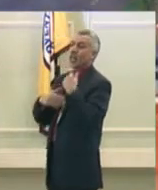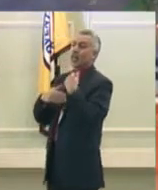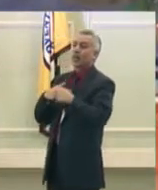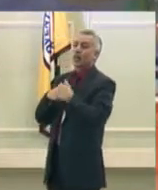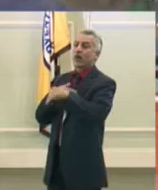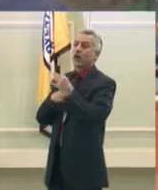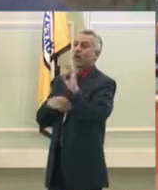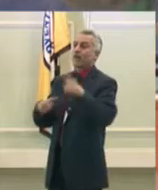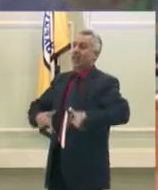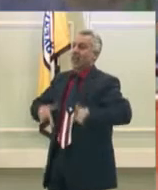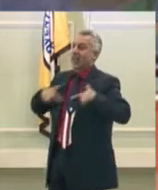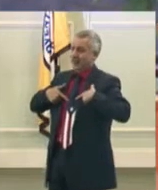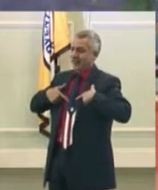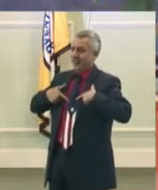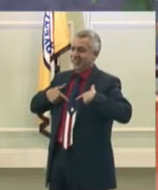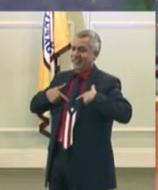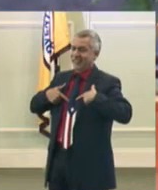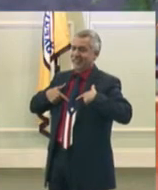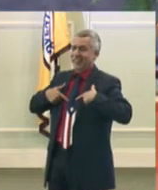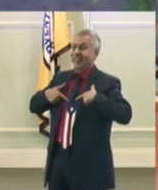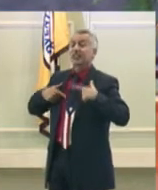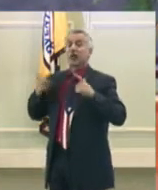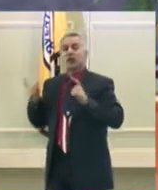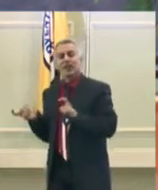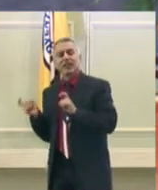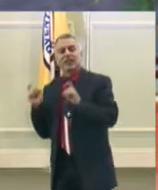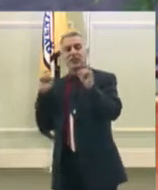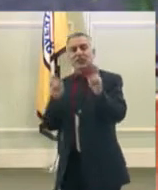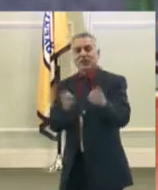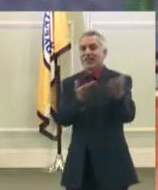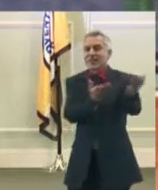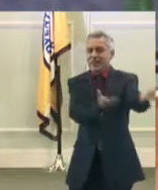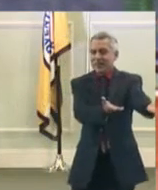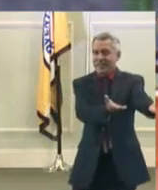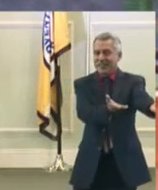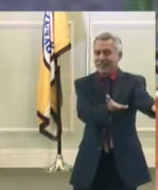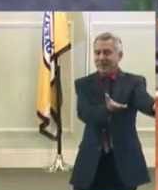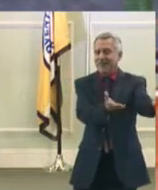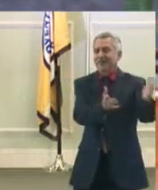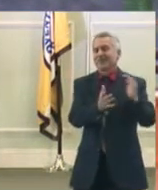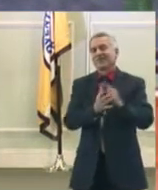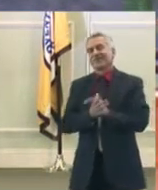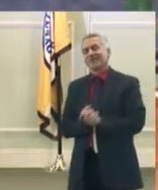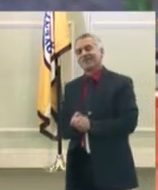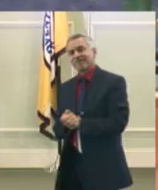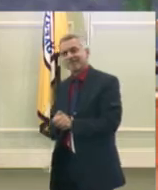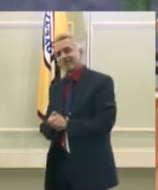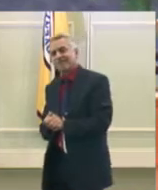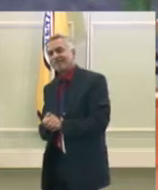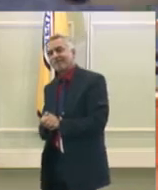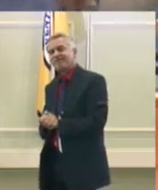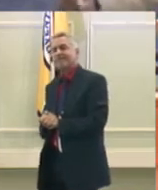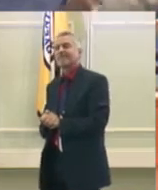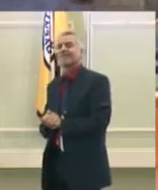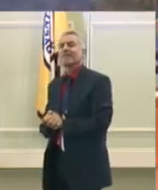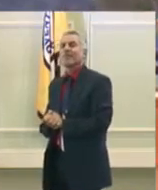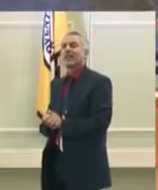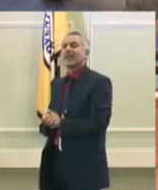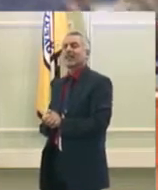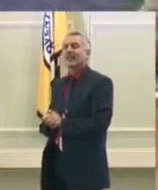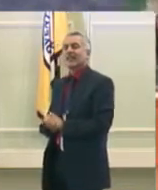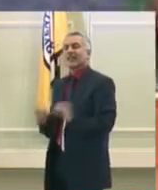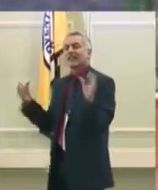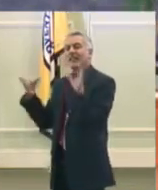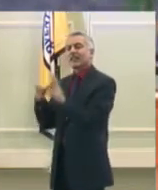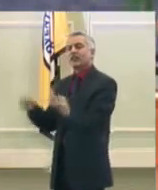know somebody. That's true. He had nothing for him. But he didn't stop there. Sometimes we want to give great advice or wisdom